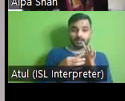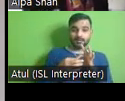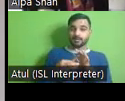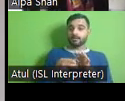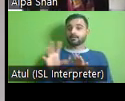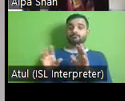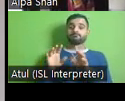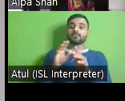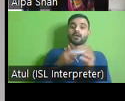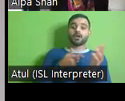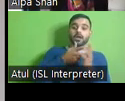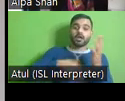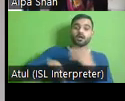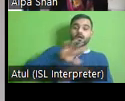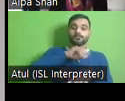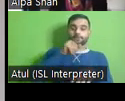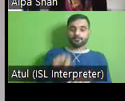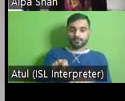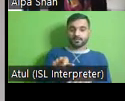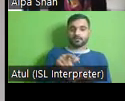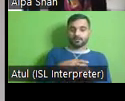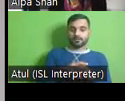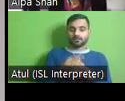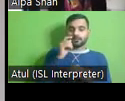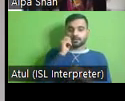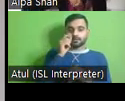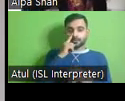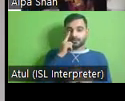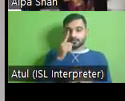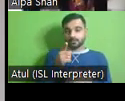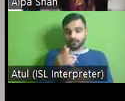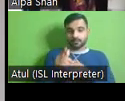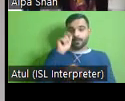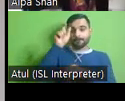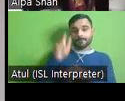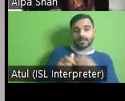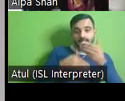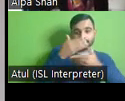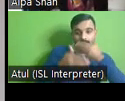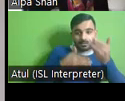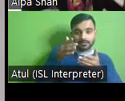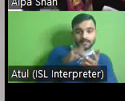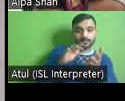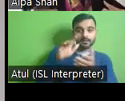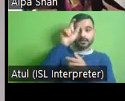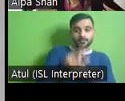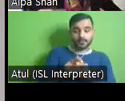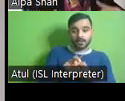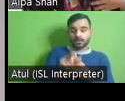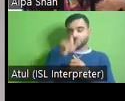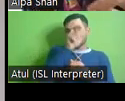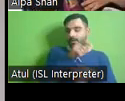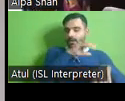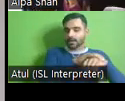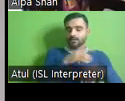of the village, Sarnamai, and she guides the man, the blindfolded person. She possesses the person